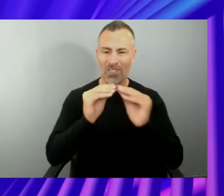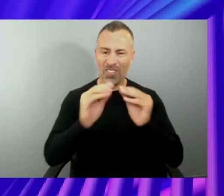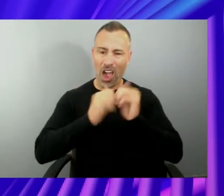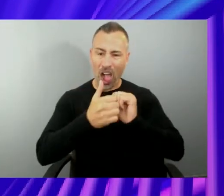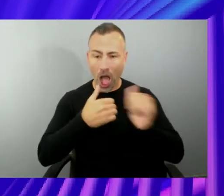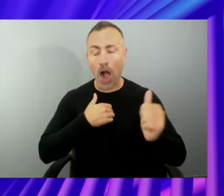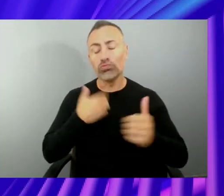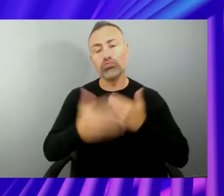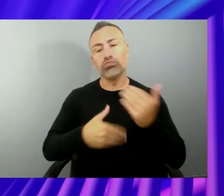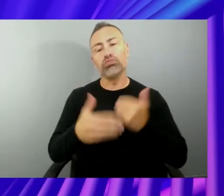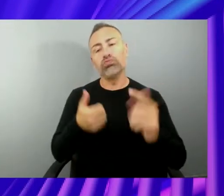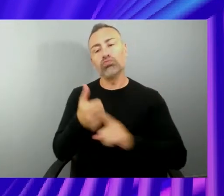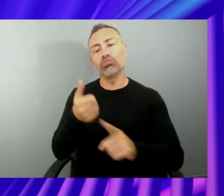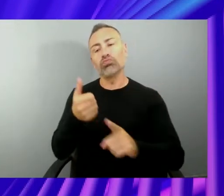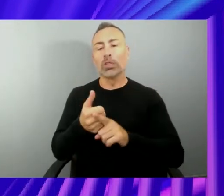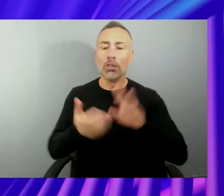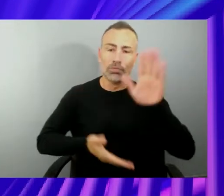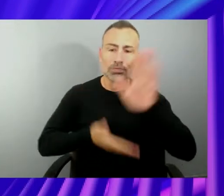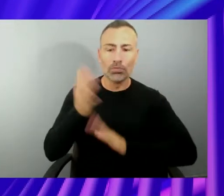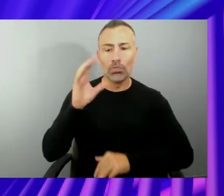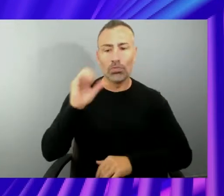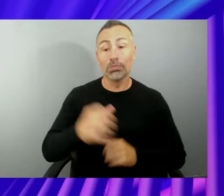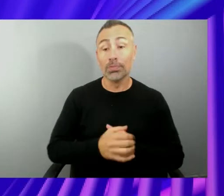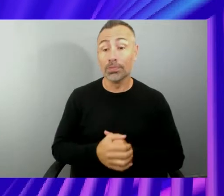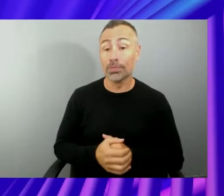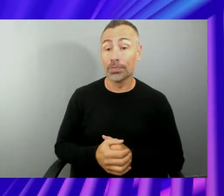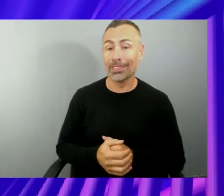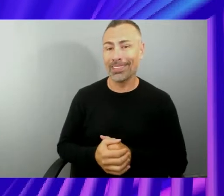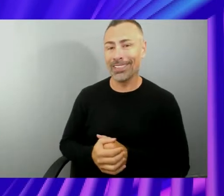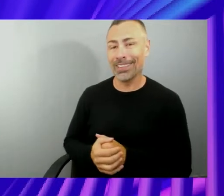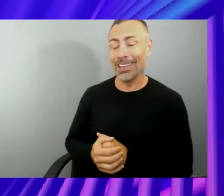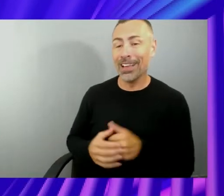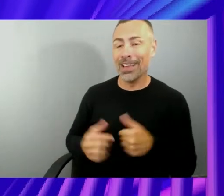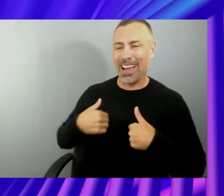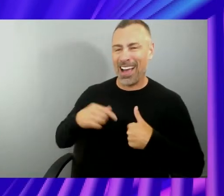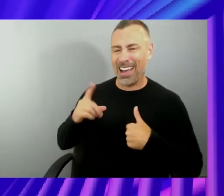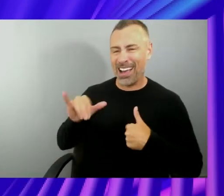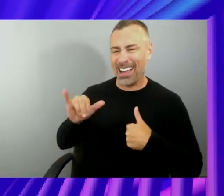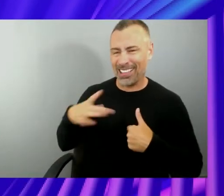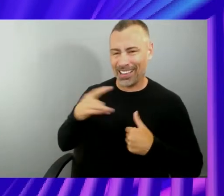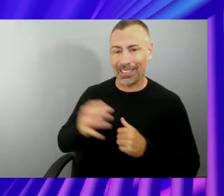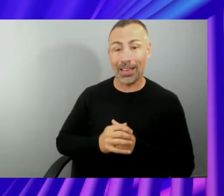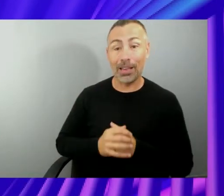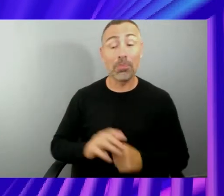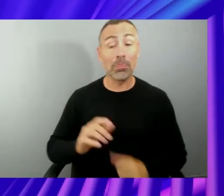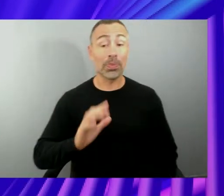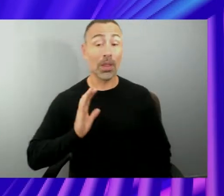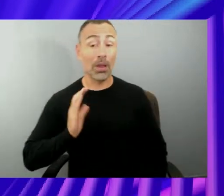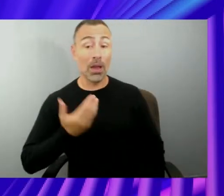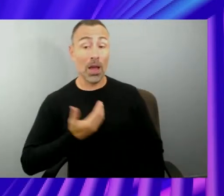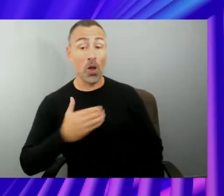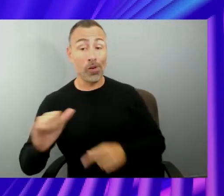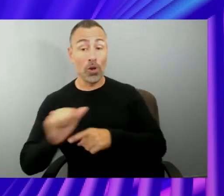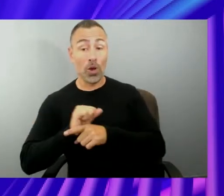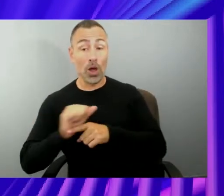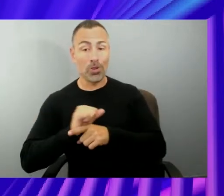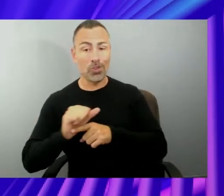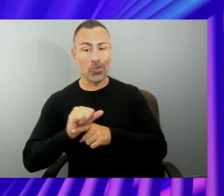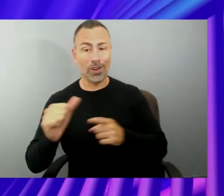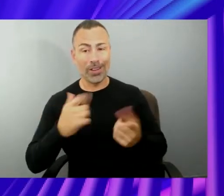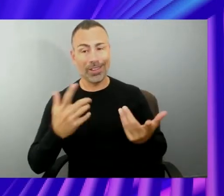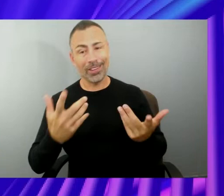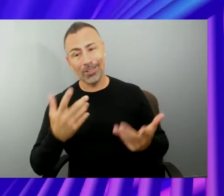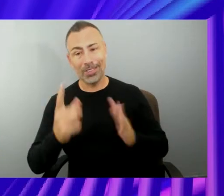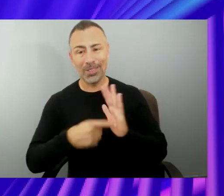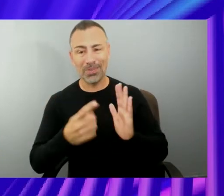right. I love the name. I love the name, by the way. The great thing about our bite-sized training is that you'll go through training and forget it a week later, or a day later sometimes,